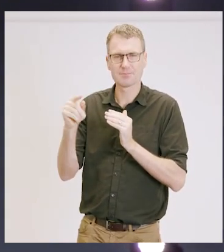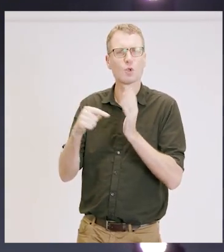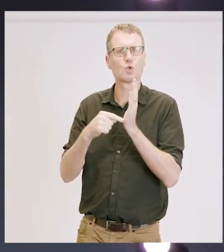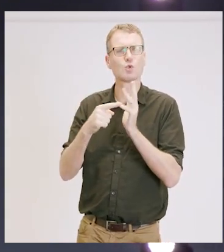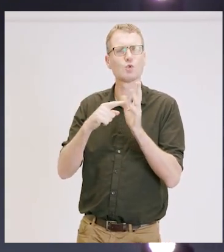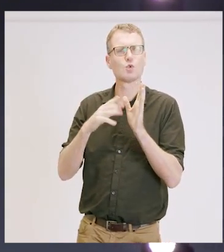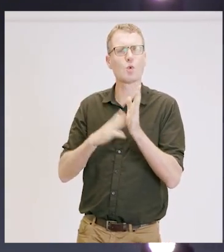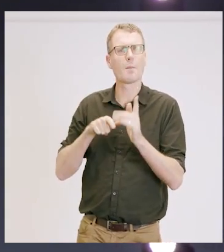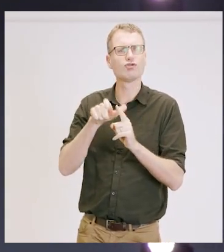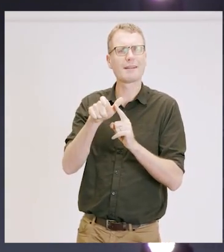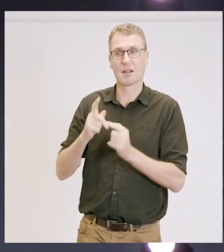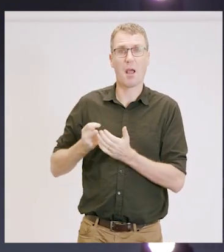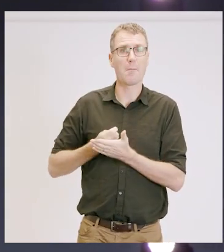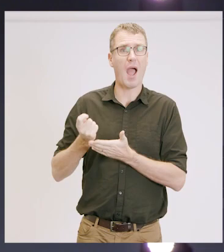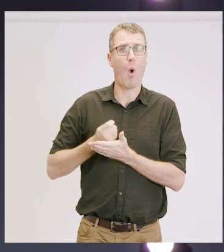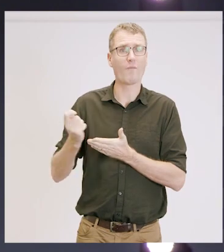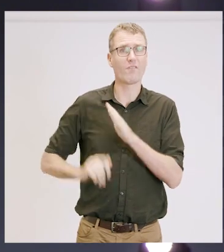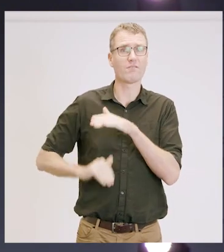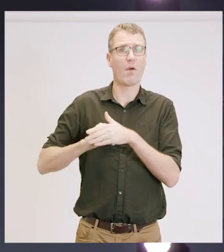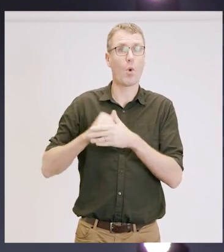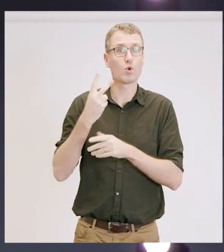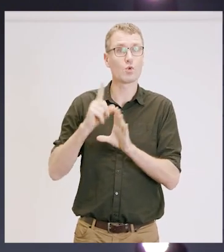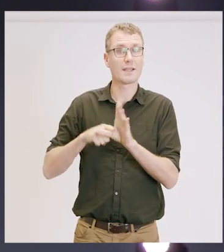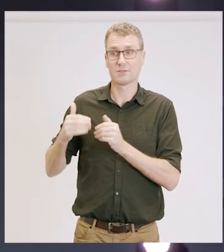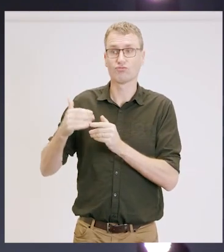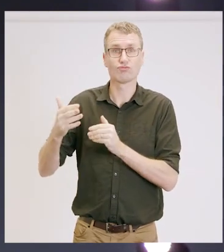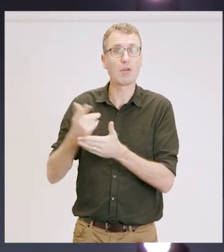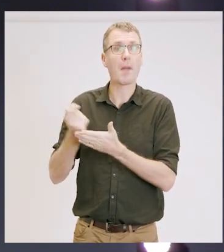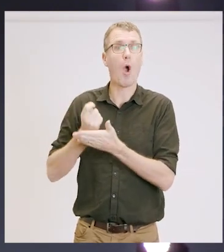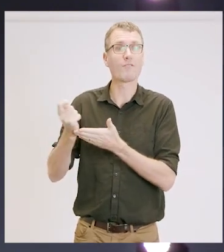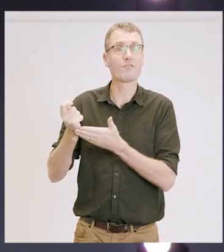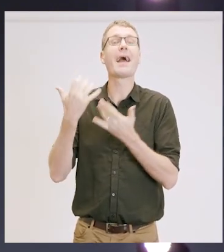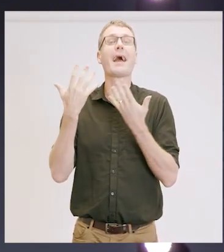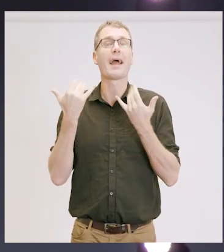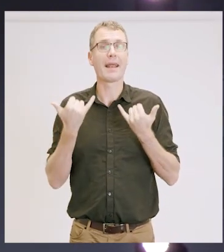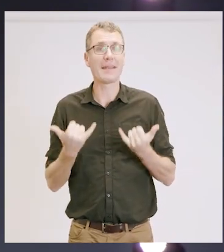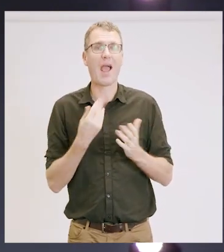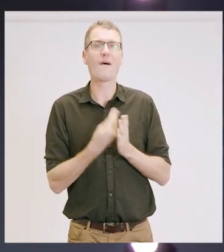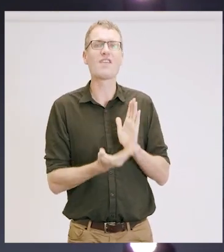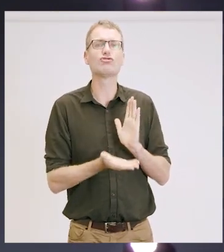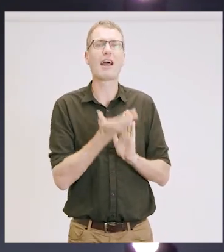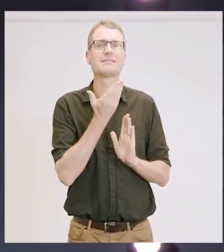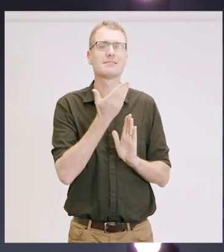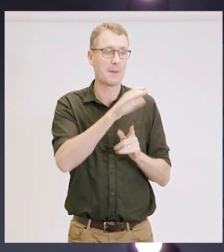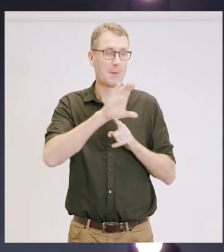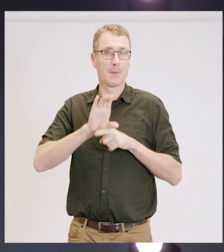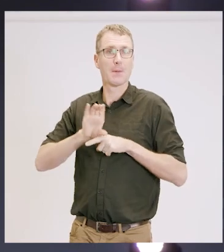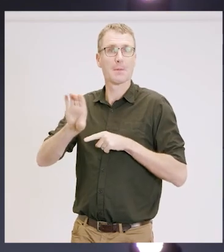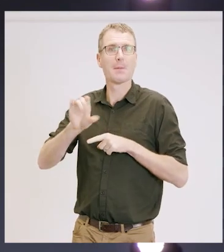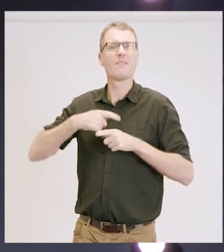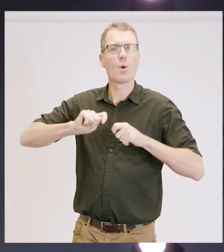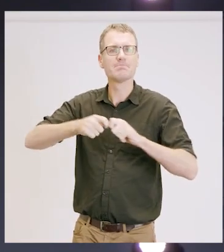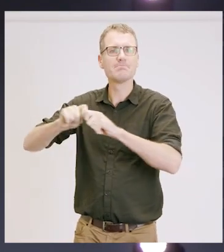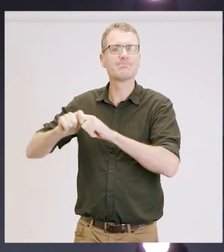2 years. And now we're raising money to fit it out. You know, even today, if we just put the